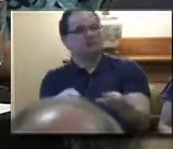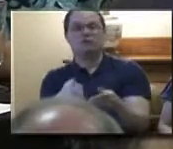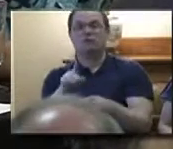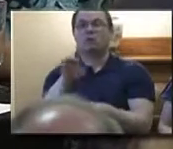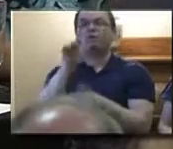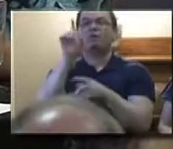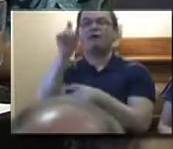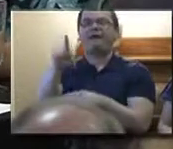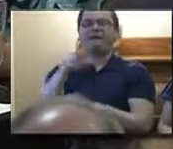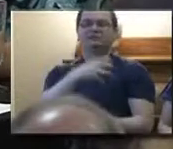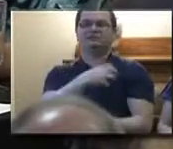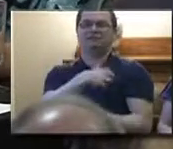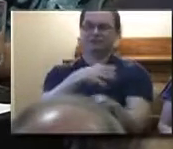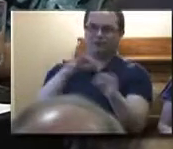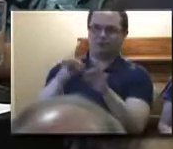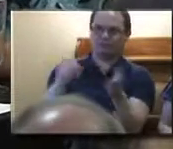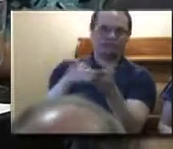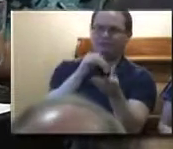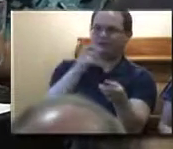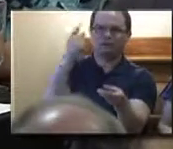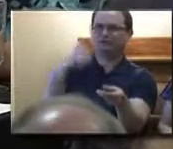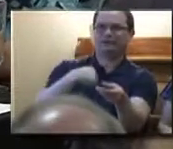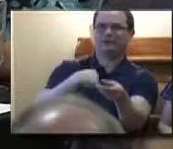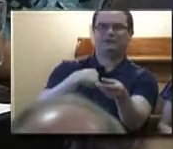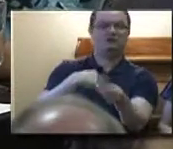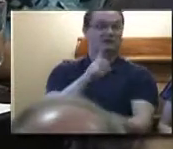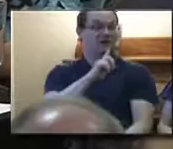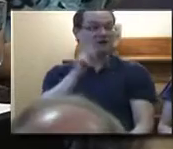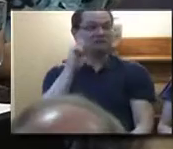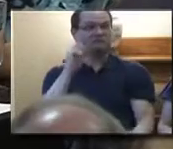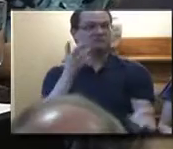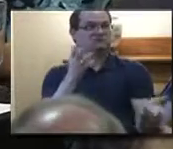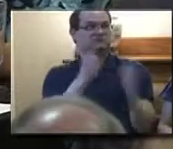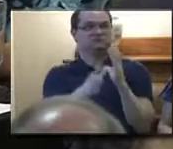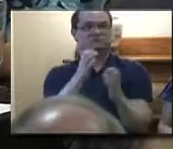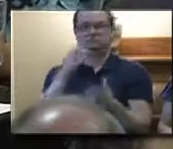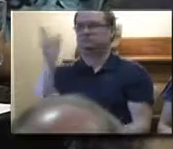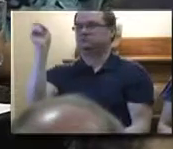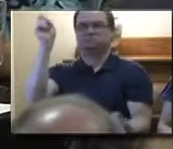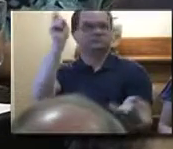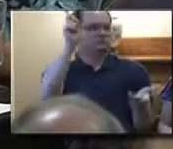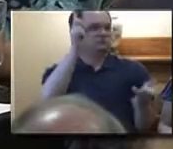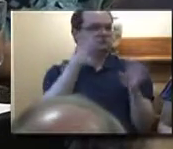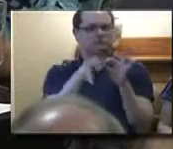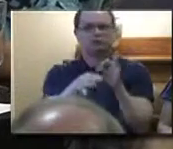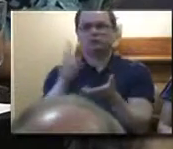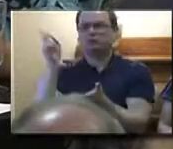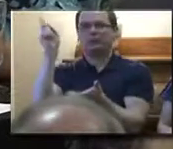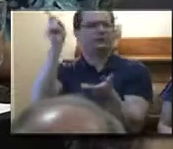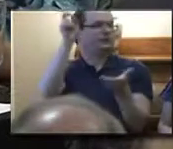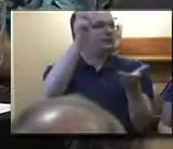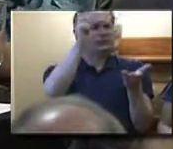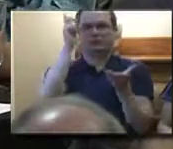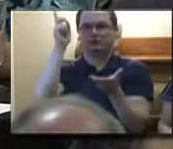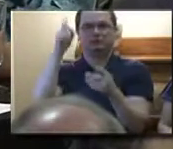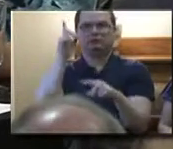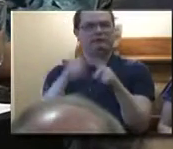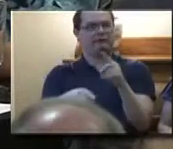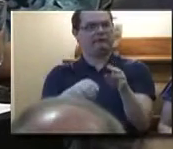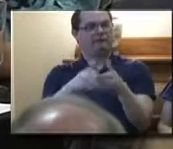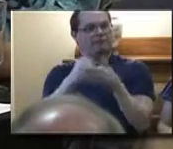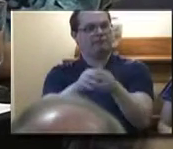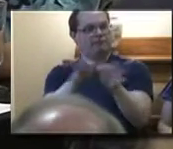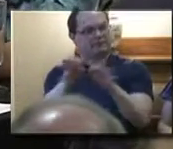correctional officer, explain that to me again, I don't get it. But a deaf inmate doesn't have an interpreter, and they have nobody there to help them through that.